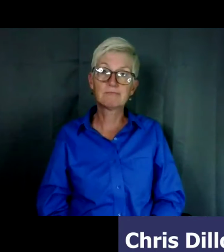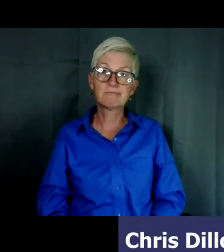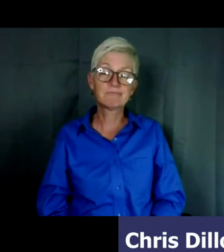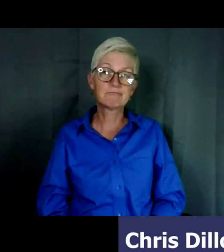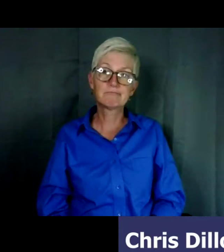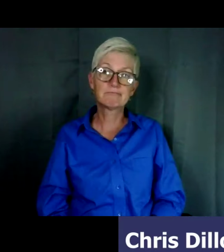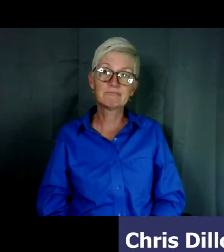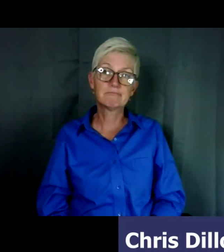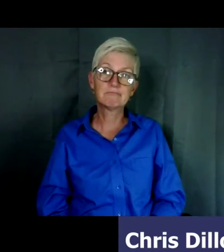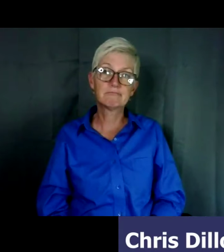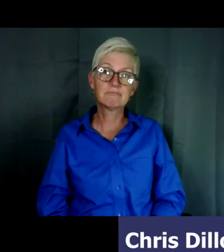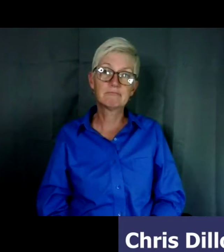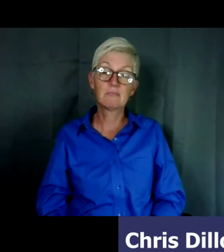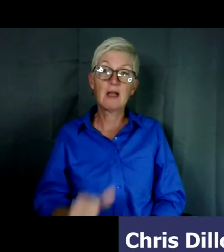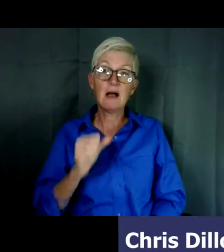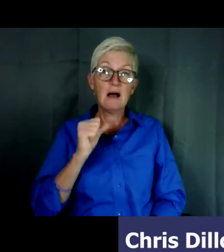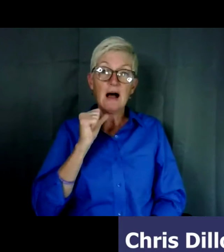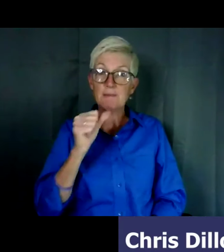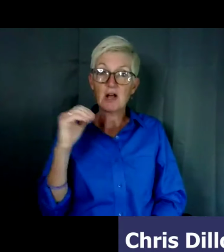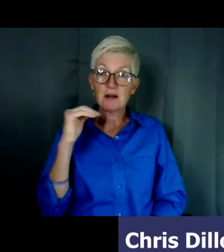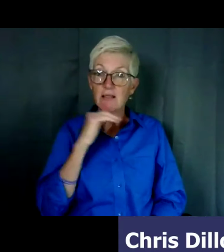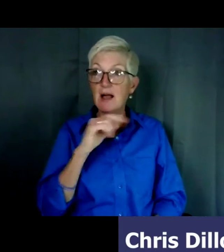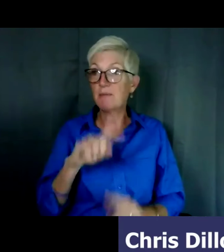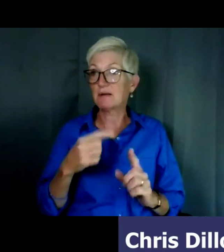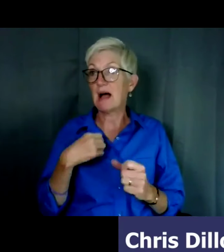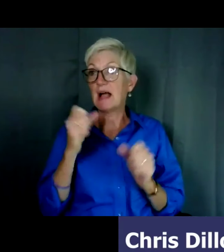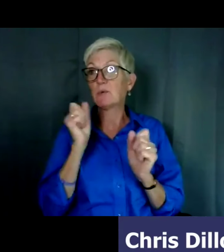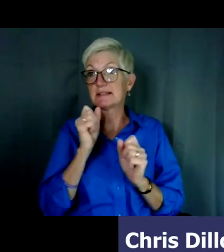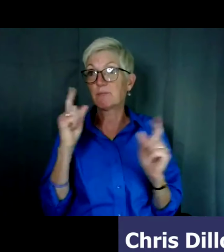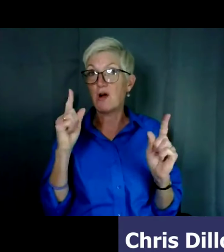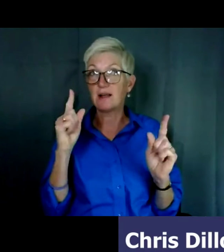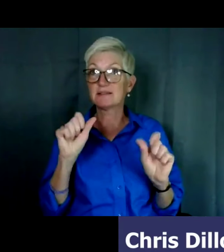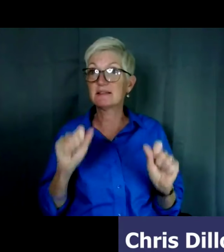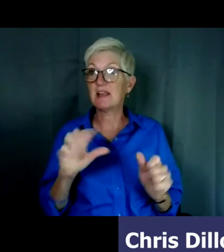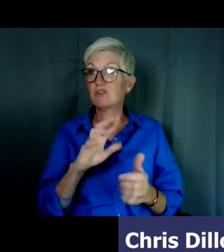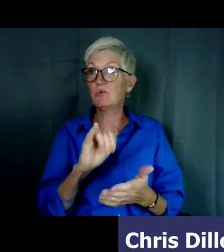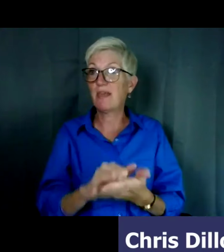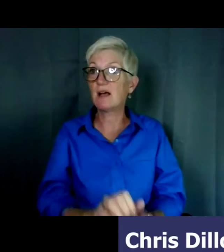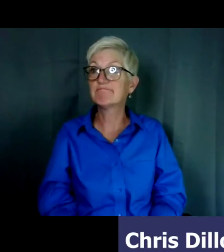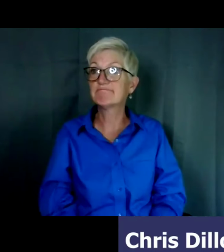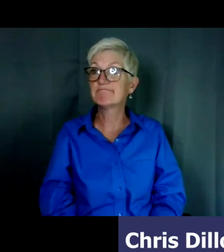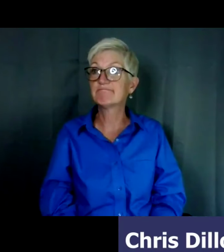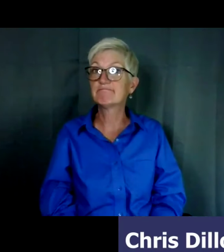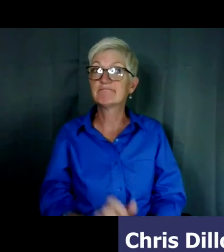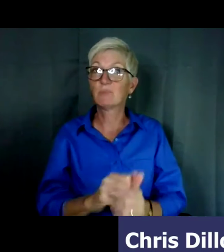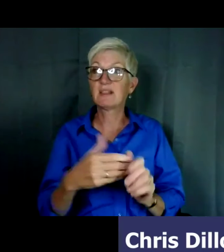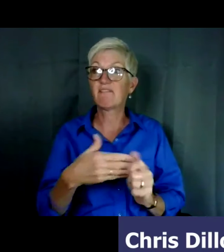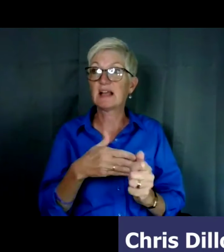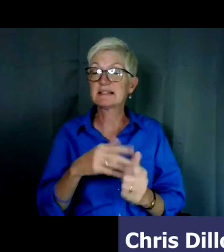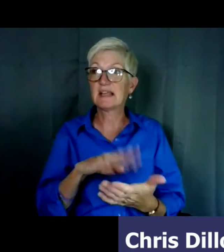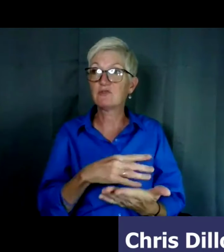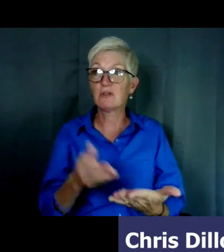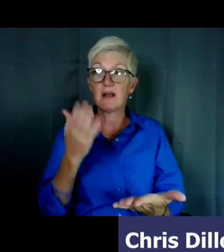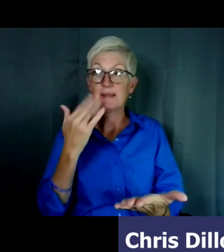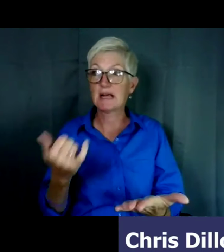I'm not going to begin to lie to anybody about this. I am very surprised the DC was able to do that with a flex schedule,